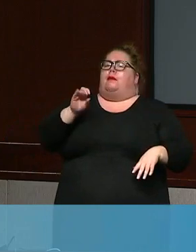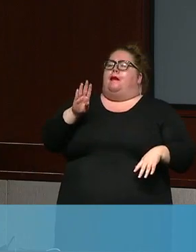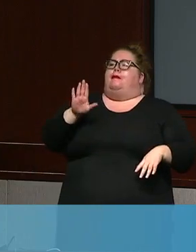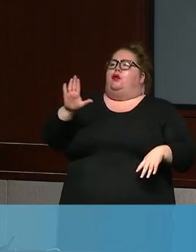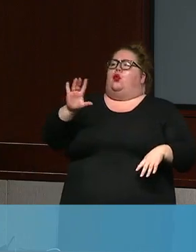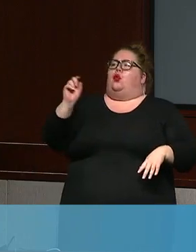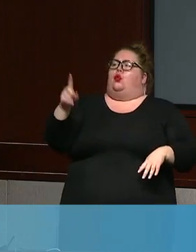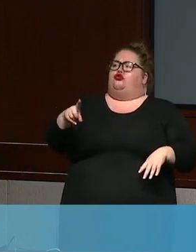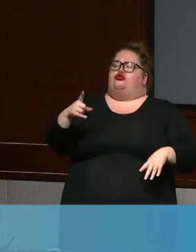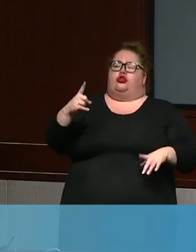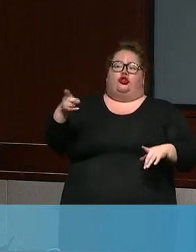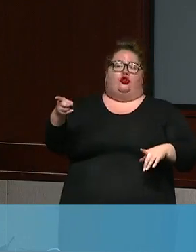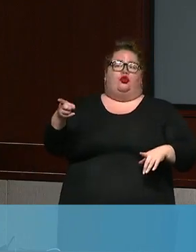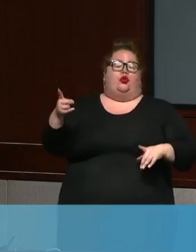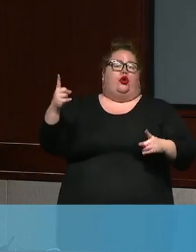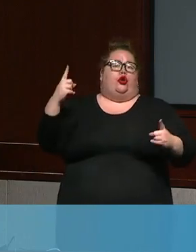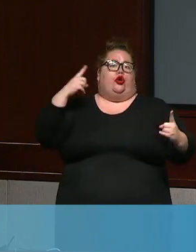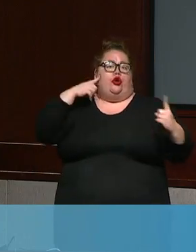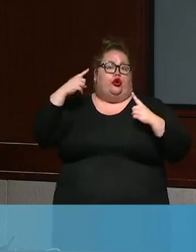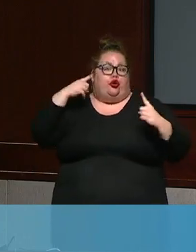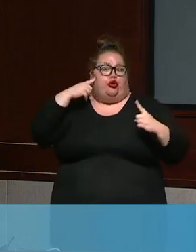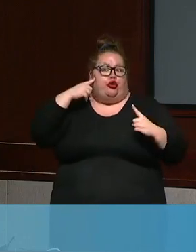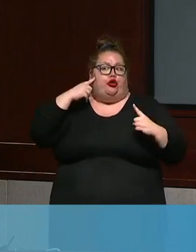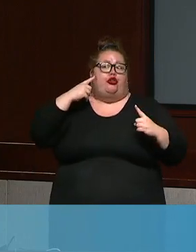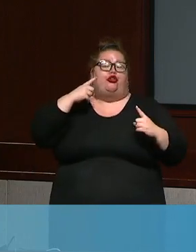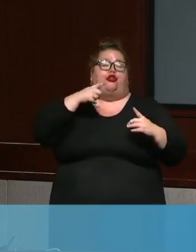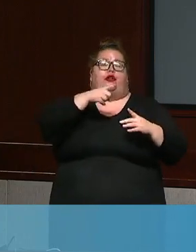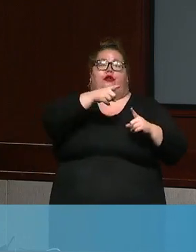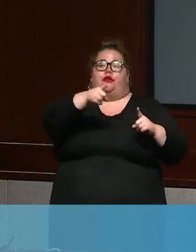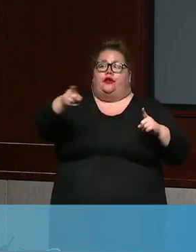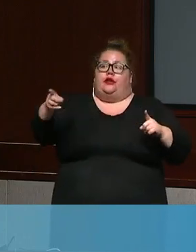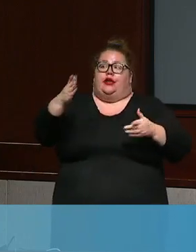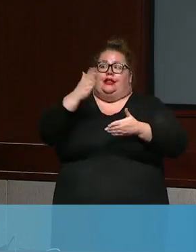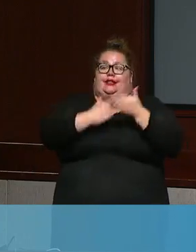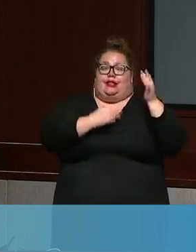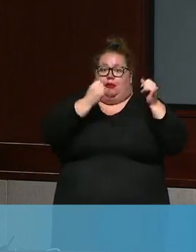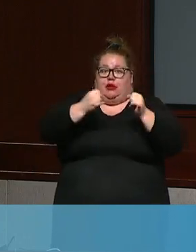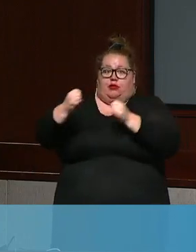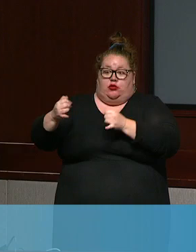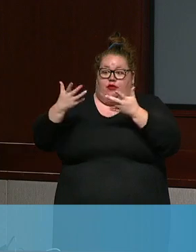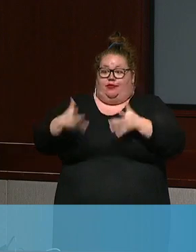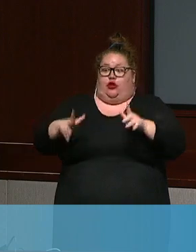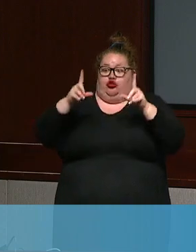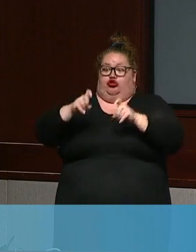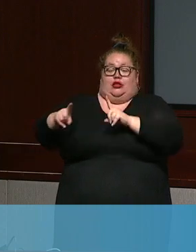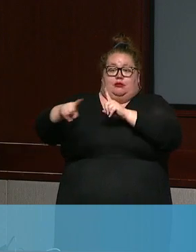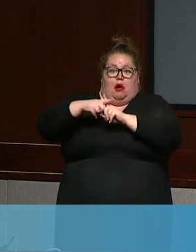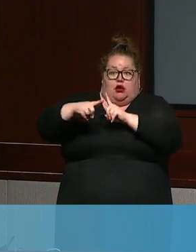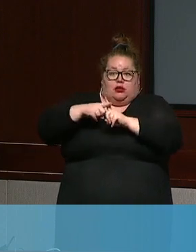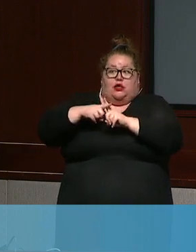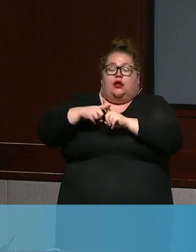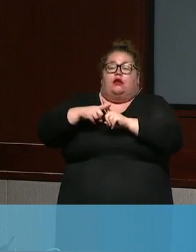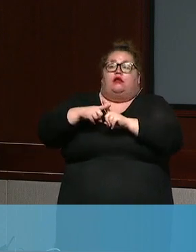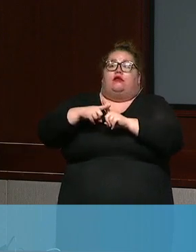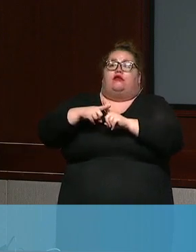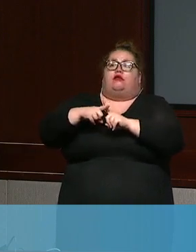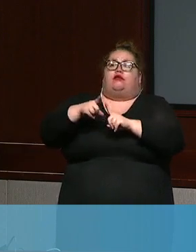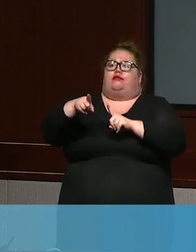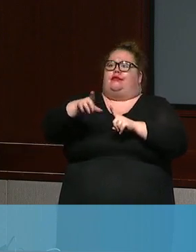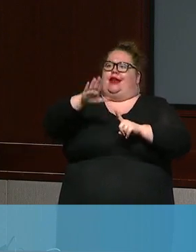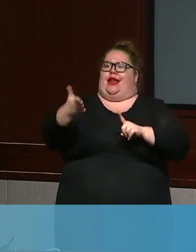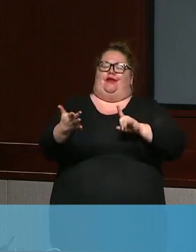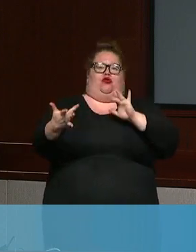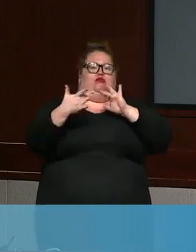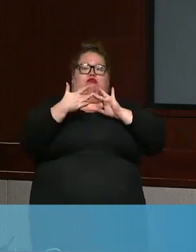you're hearing from either your viewers or anecdotally that there are individuals that who were tested positive and provided that notice, and they did not